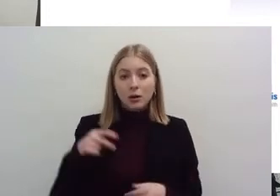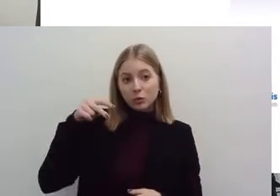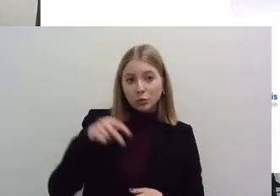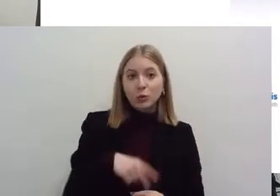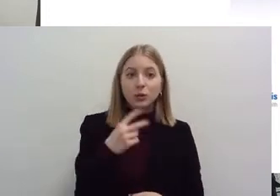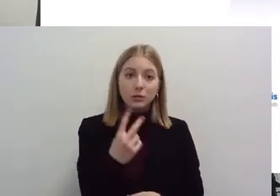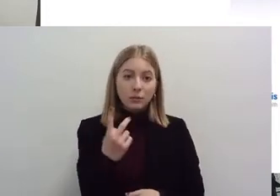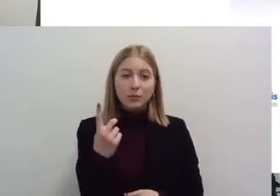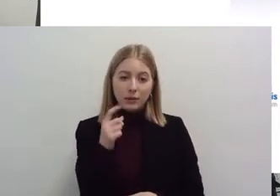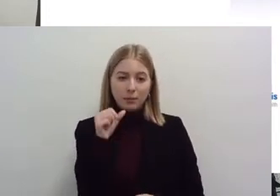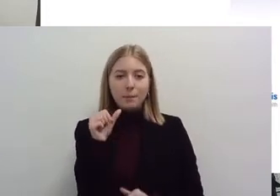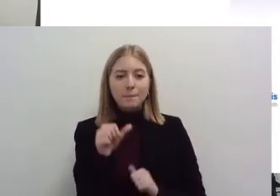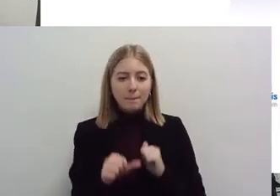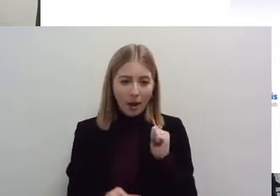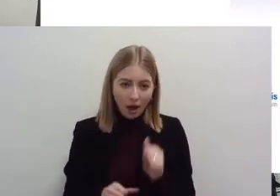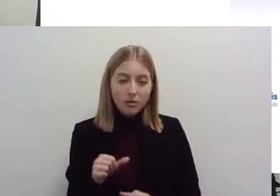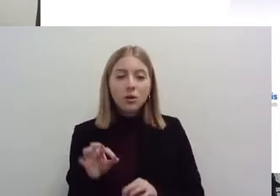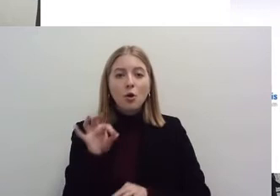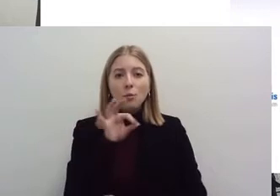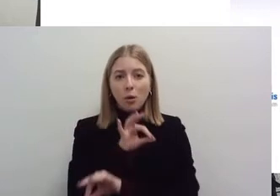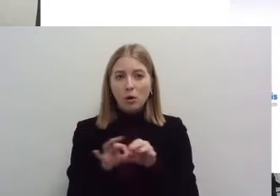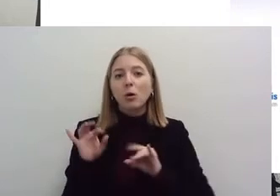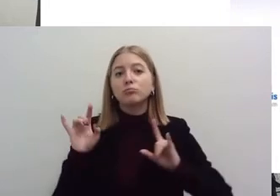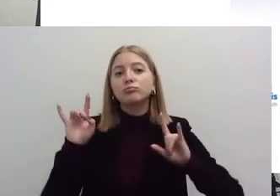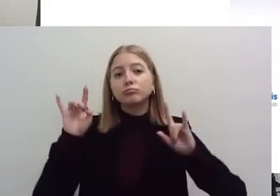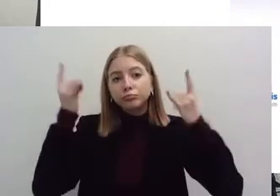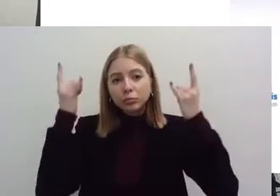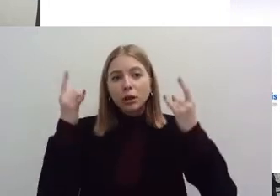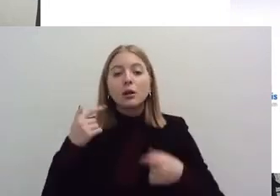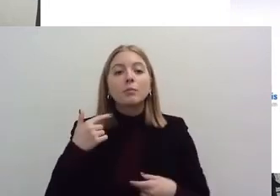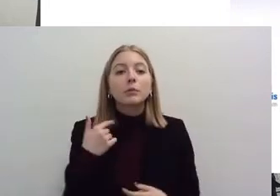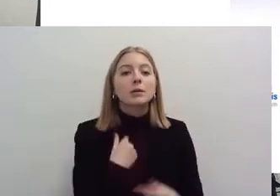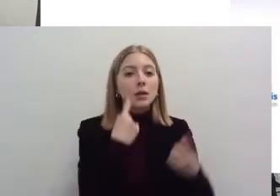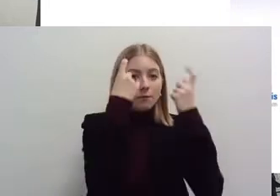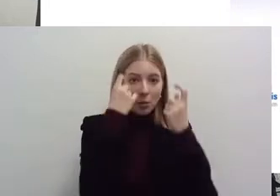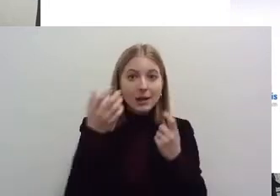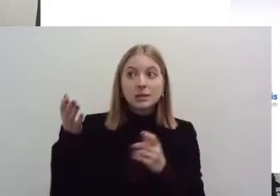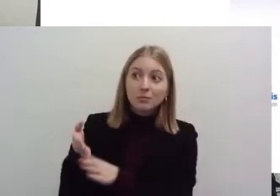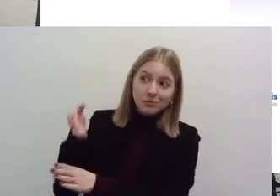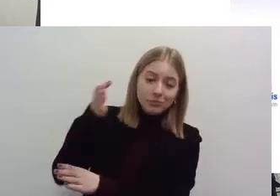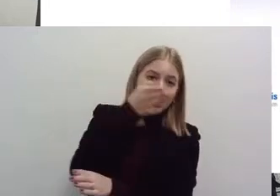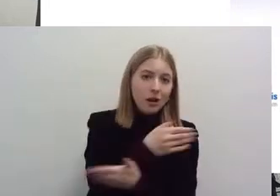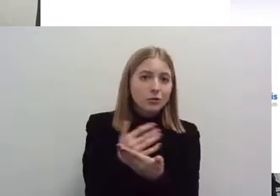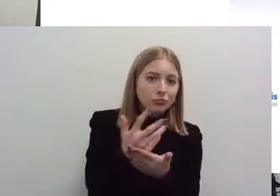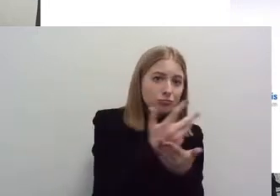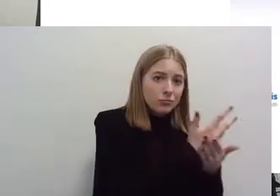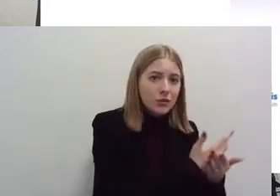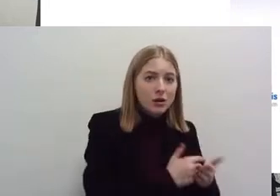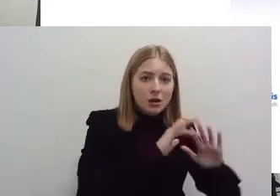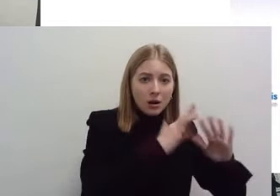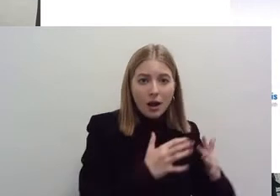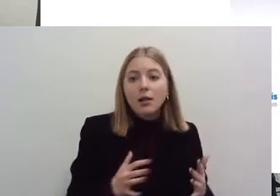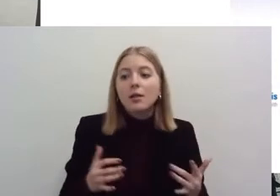of combine all this knowledge that we have collected throughout the project and form